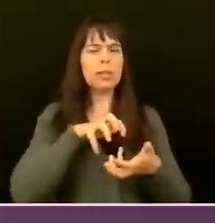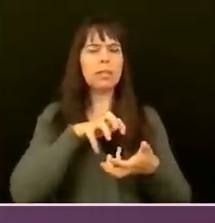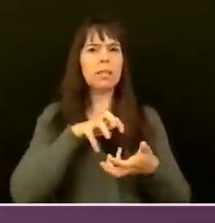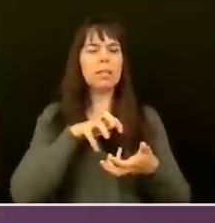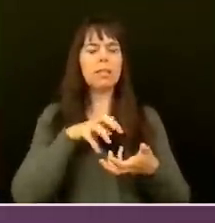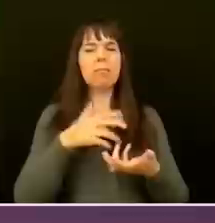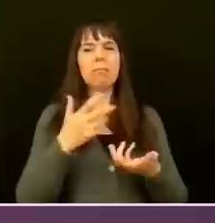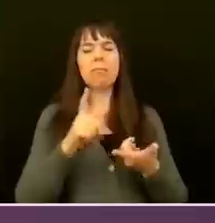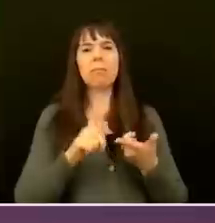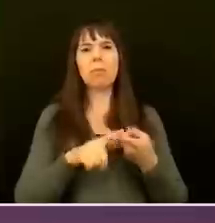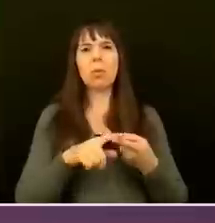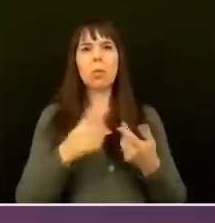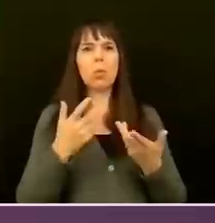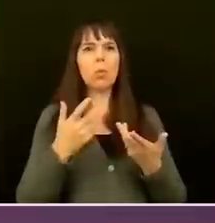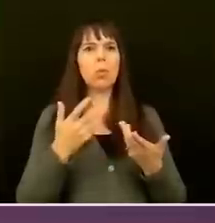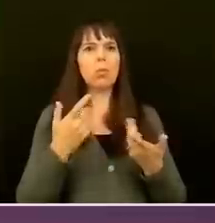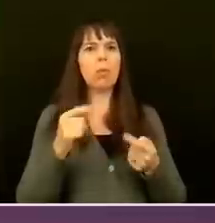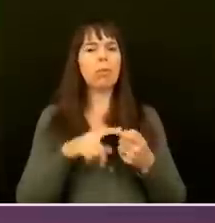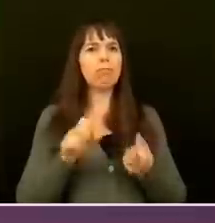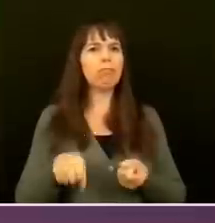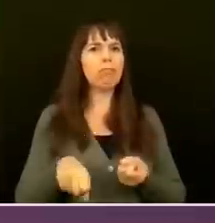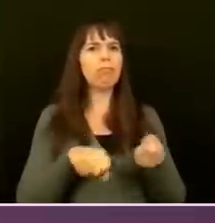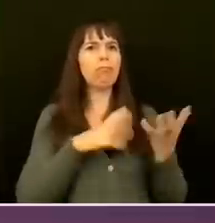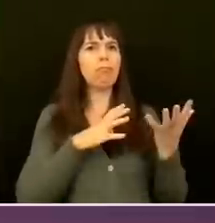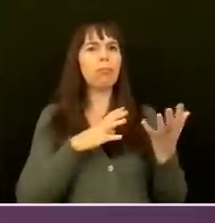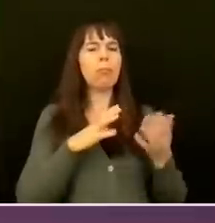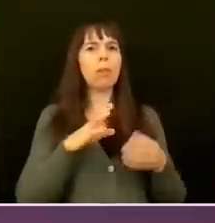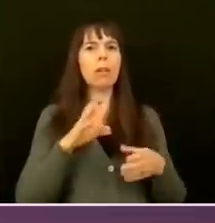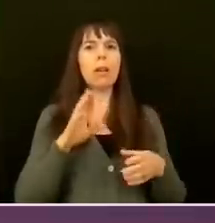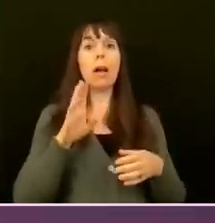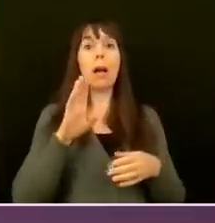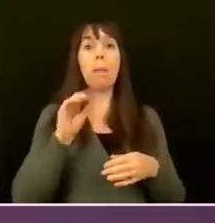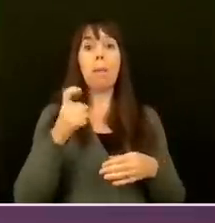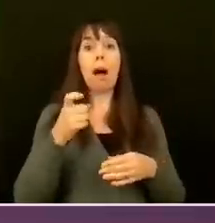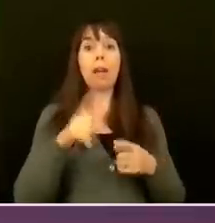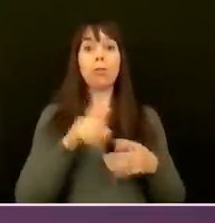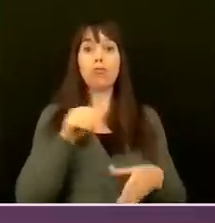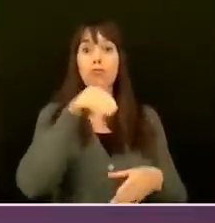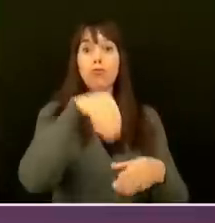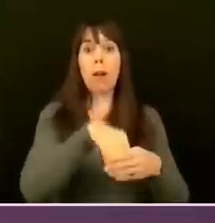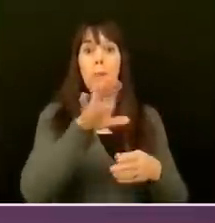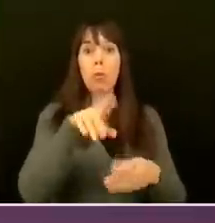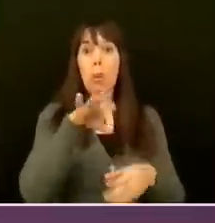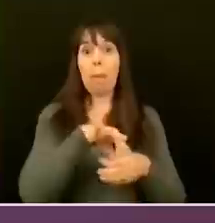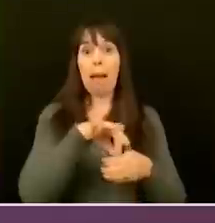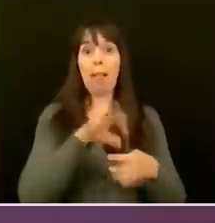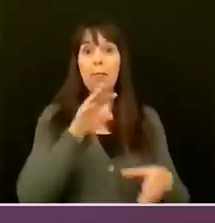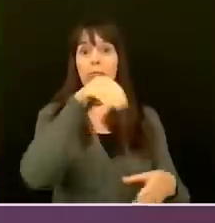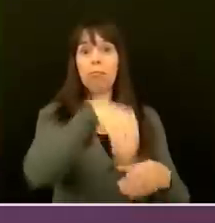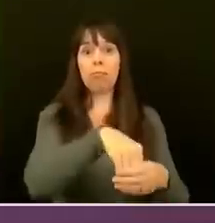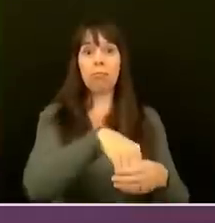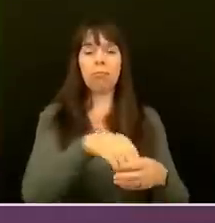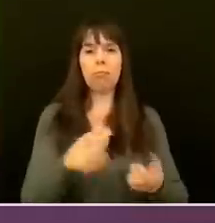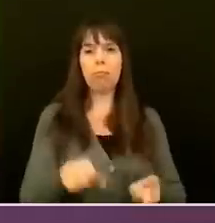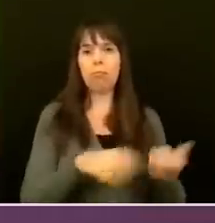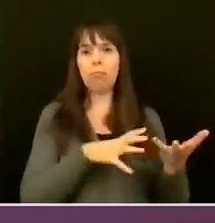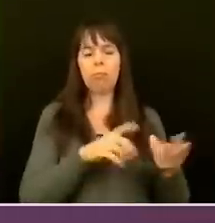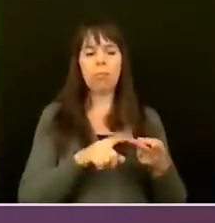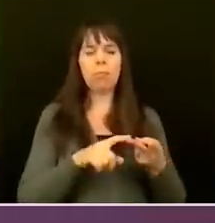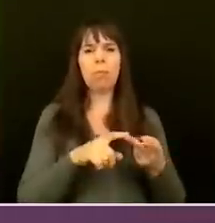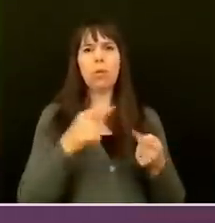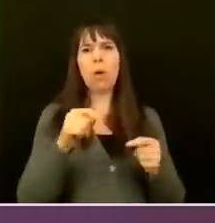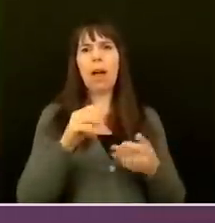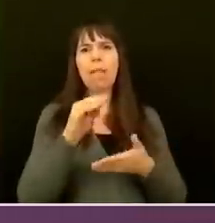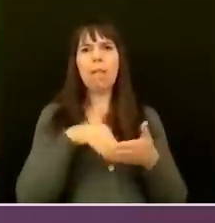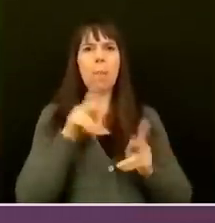try and get rid of drop boxes for people to drop off ballots, trying to make people have to fill out